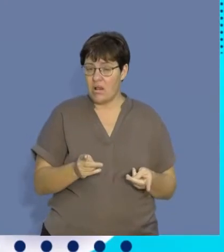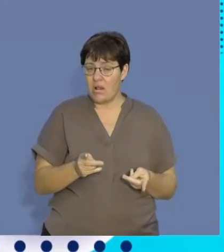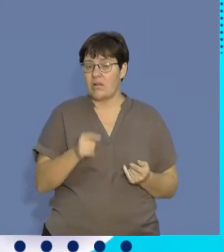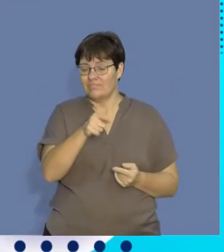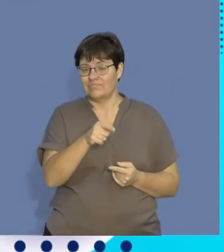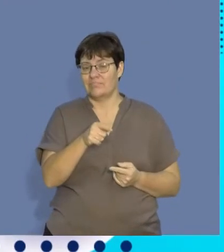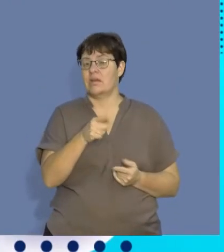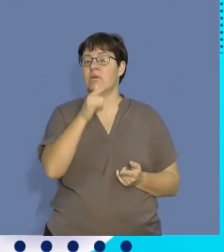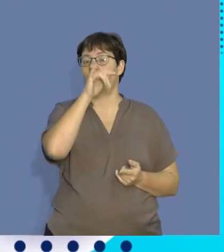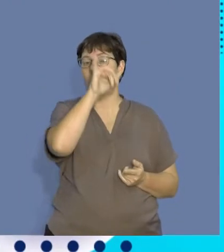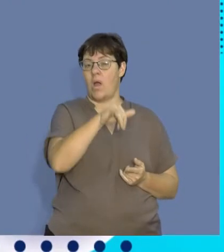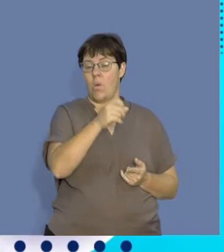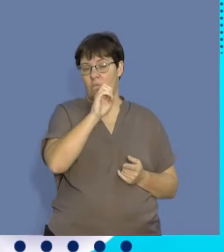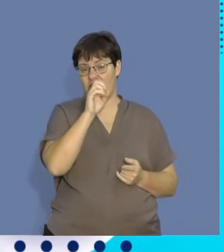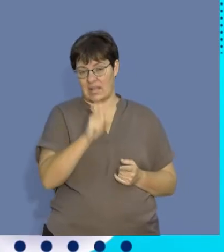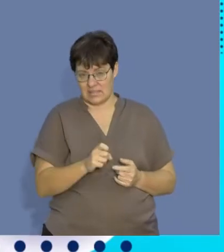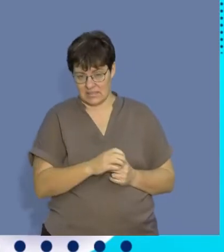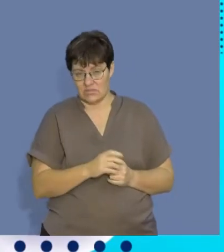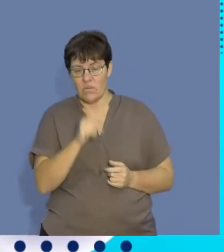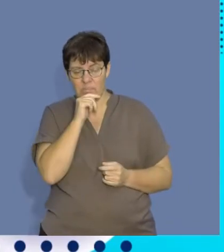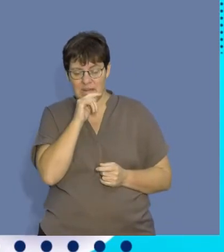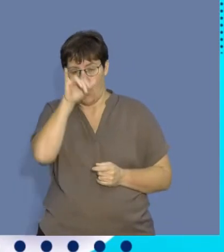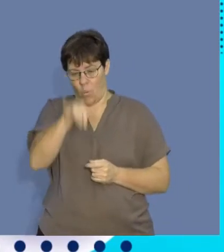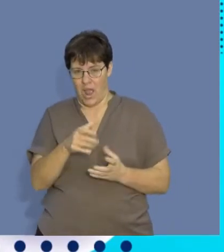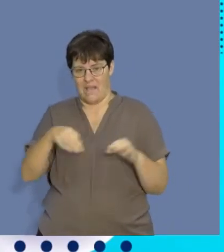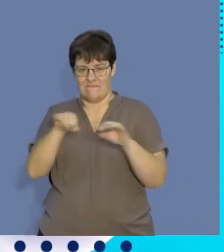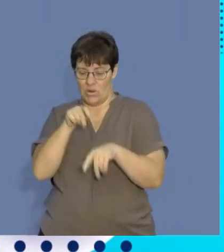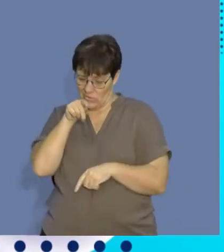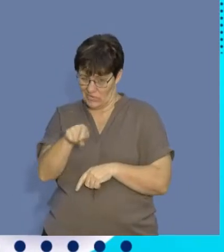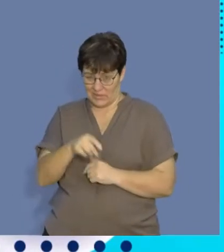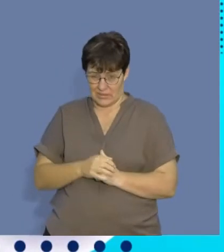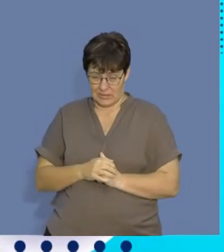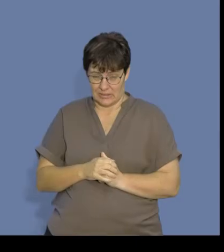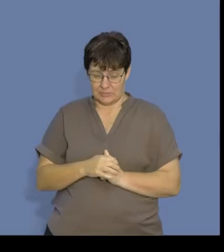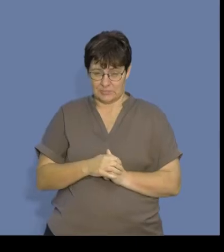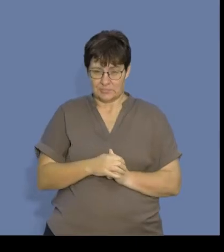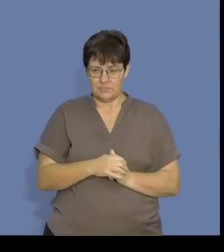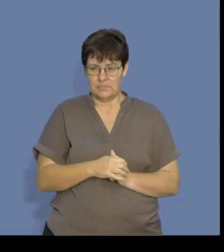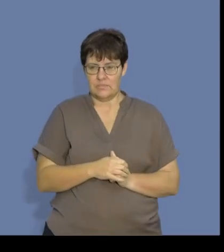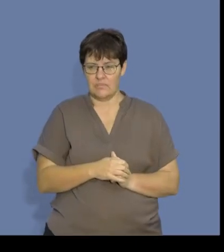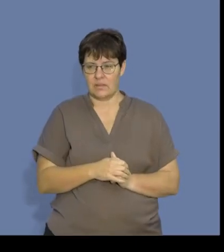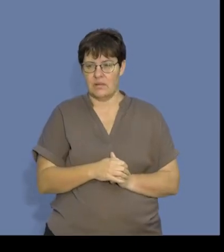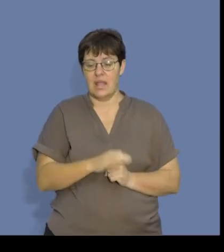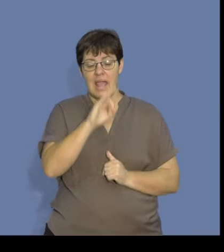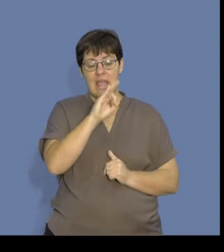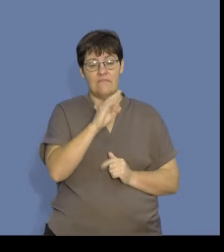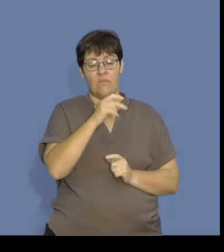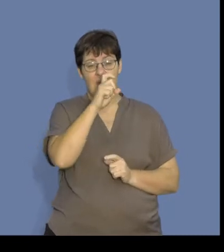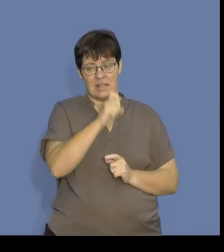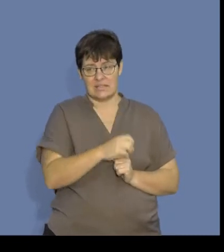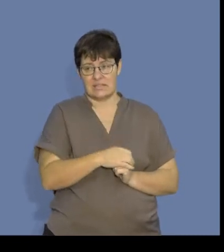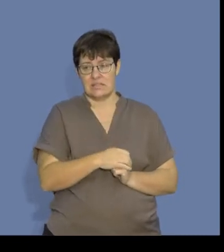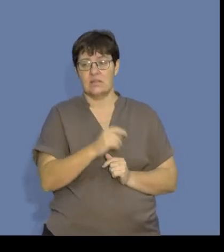the output value is the same as the y value. Now, what I mean is, the f of x here, I